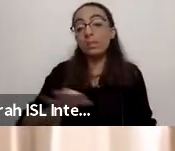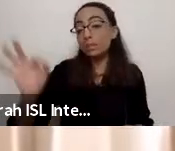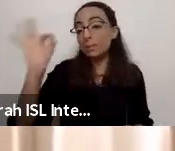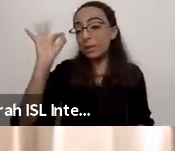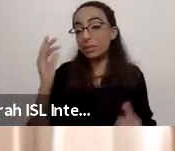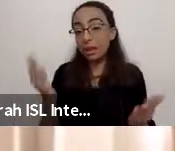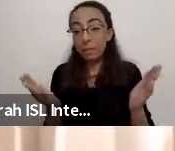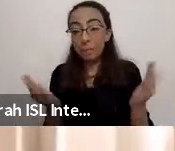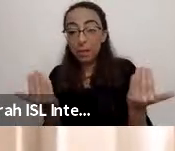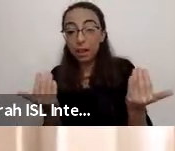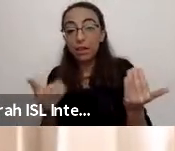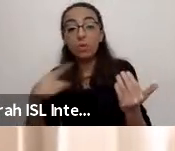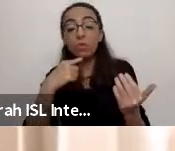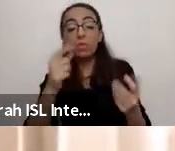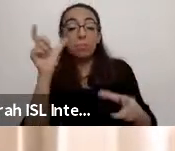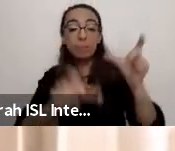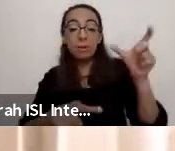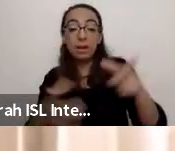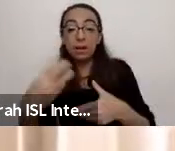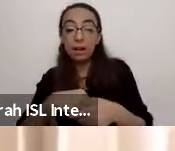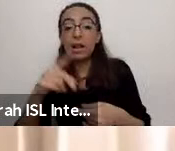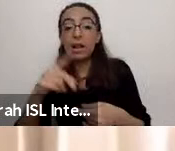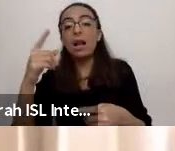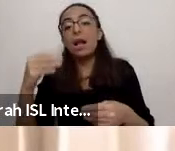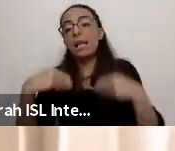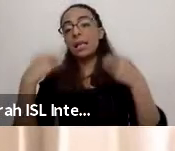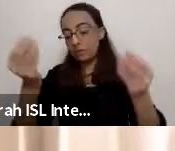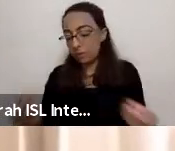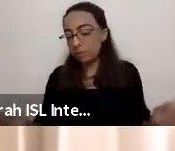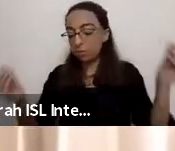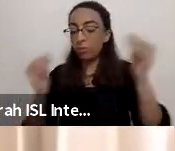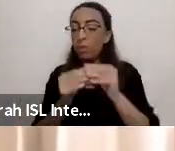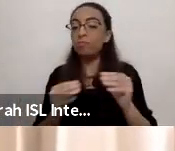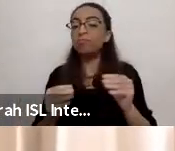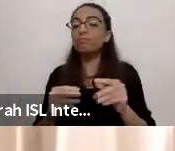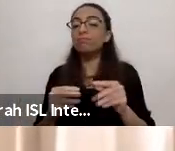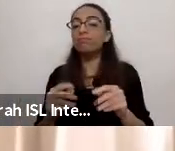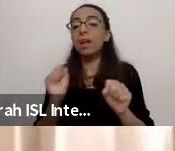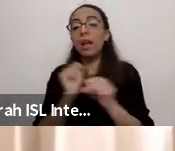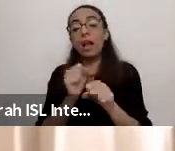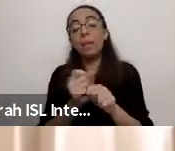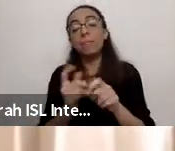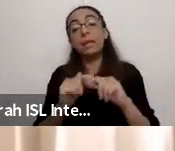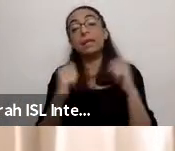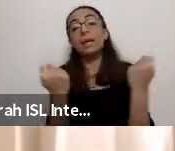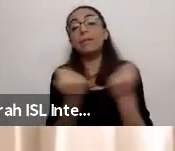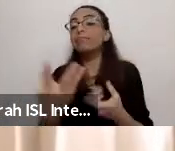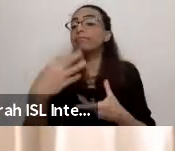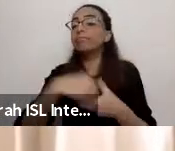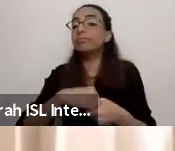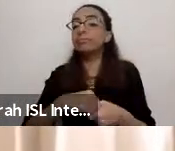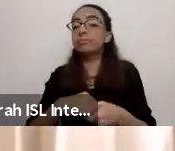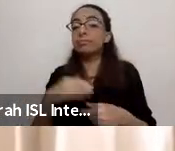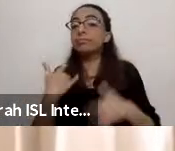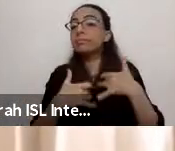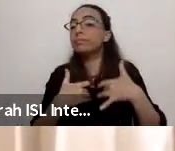colleagues, they settle down and start being productive team members.